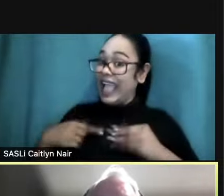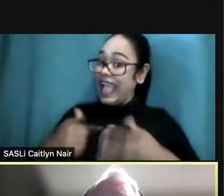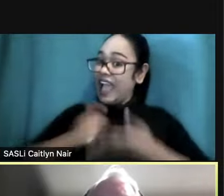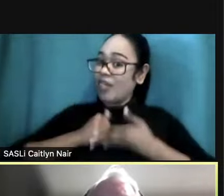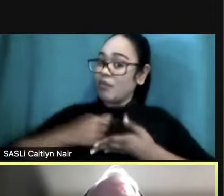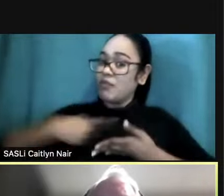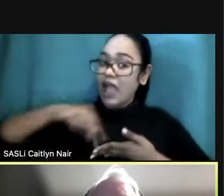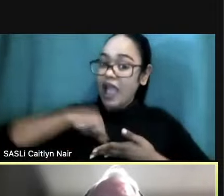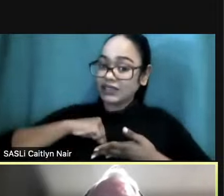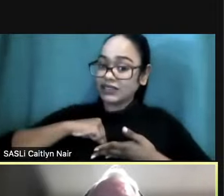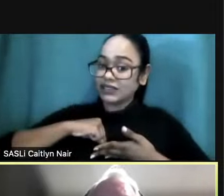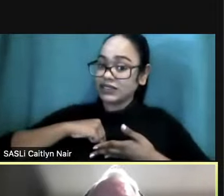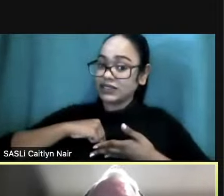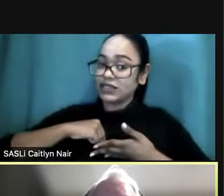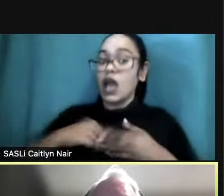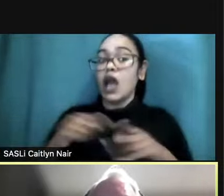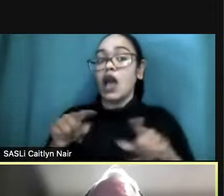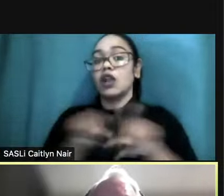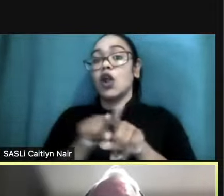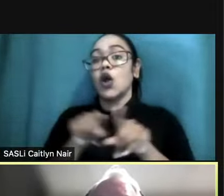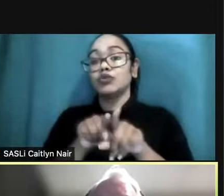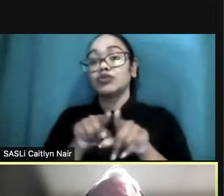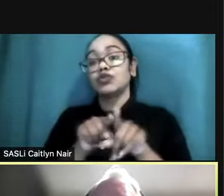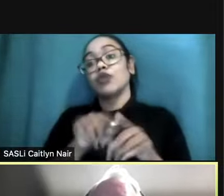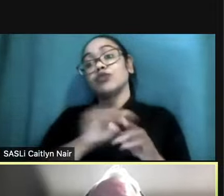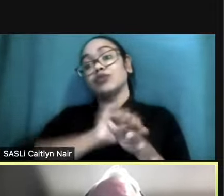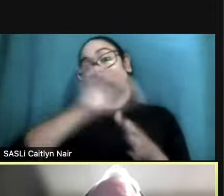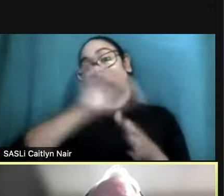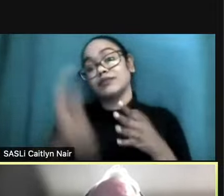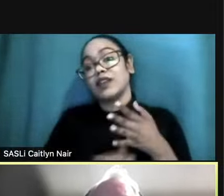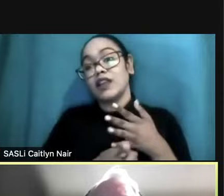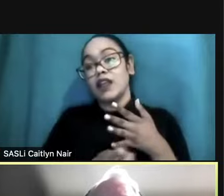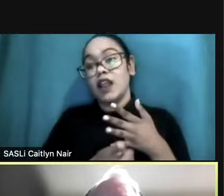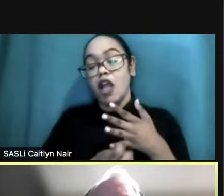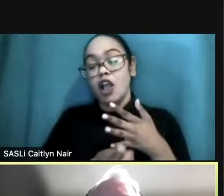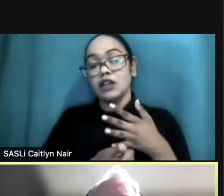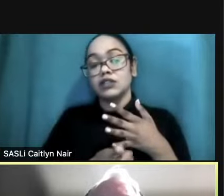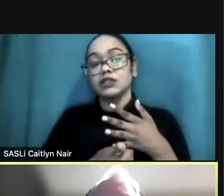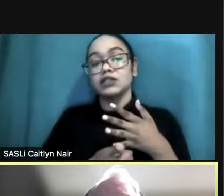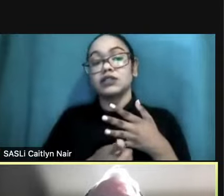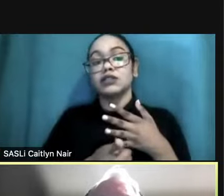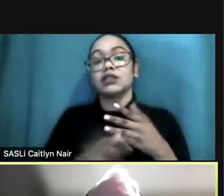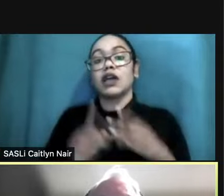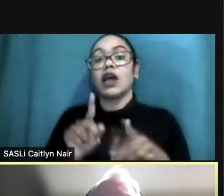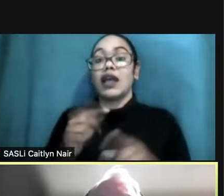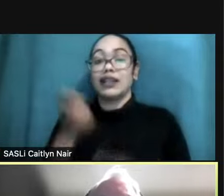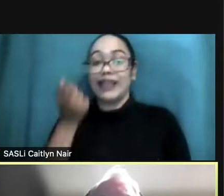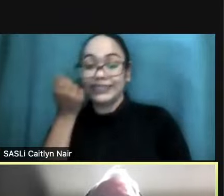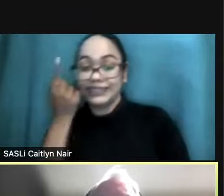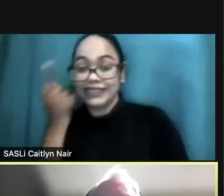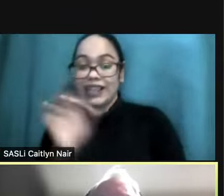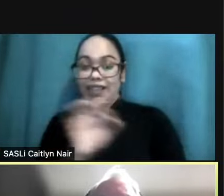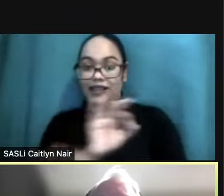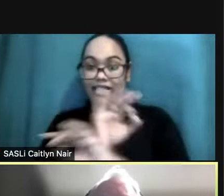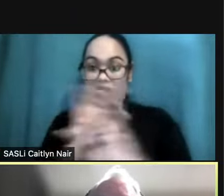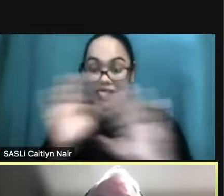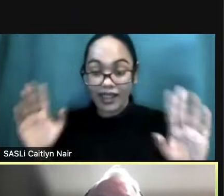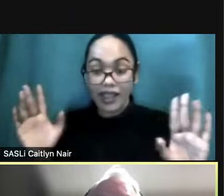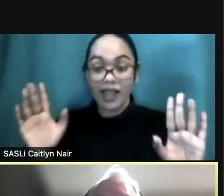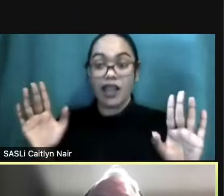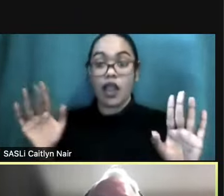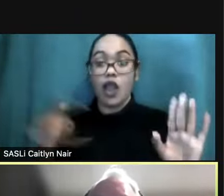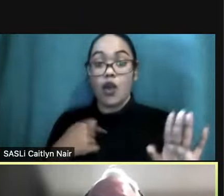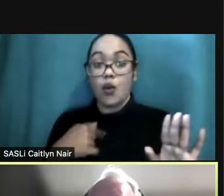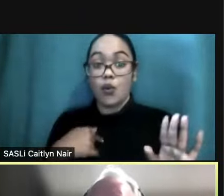key question comes around the disease severity and understanding whether we